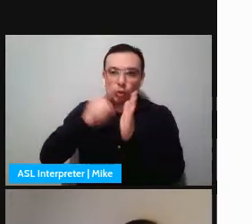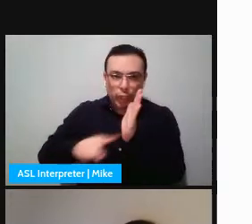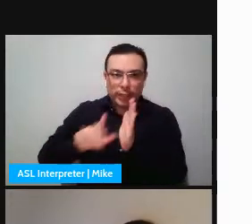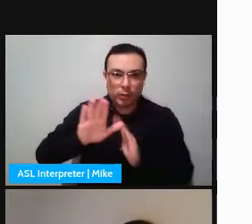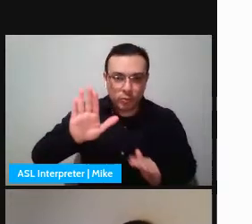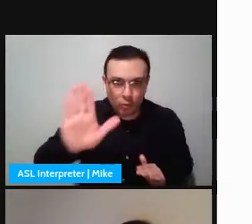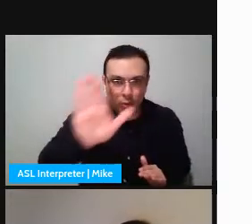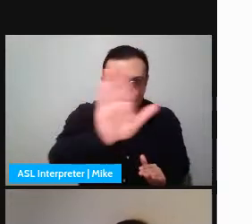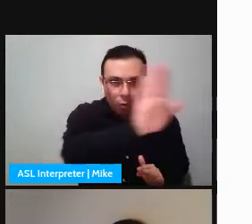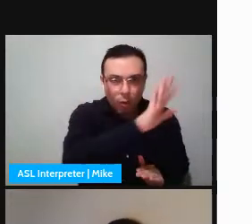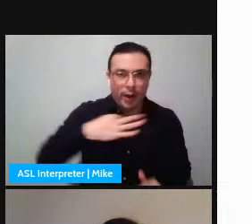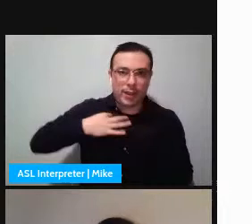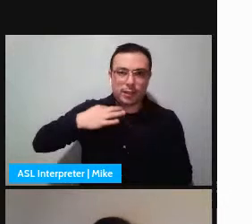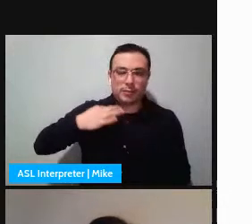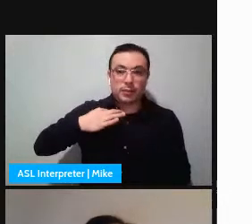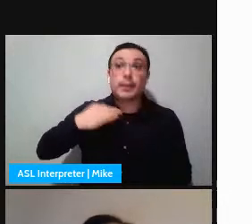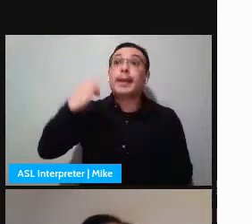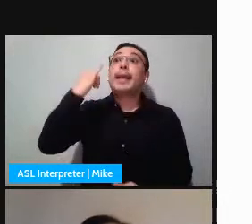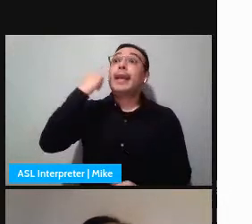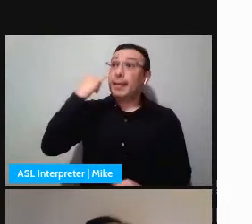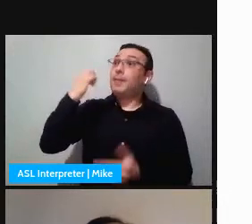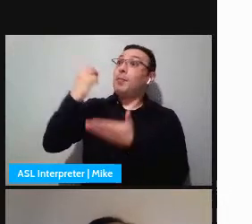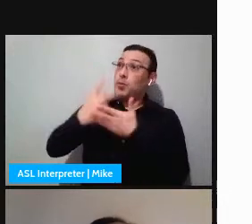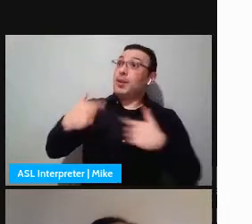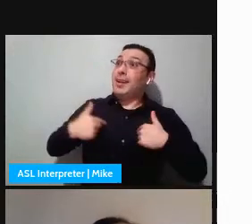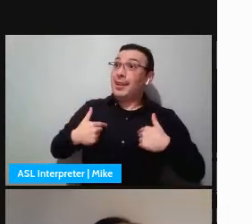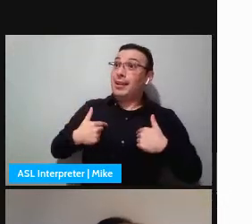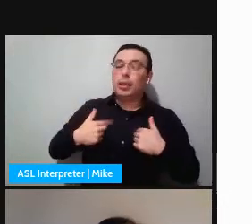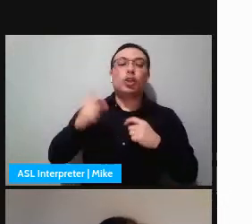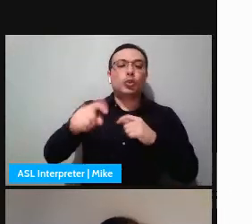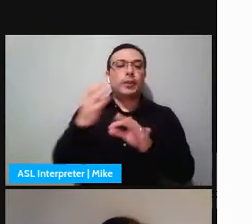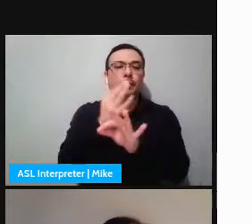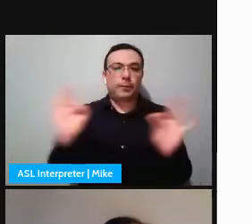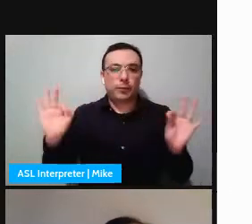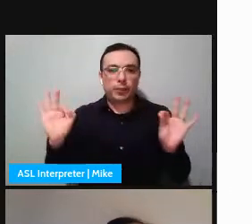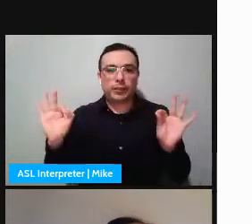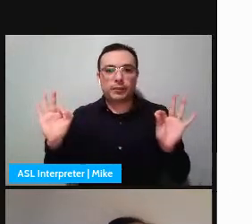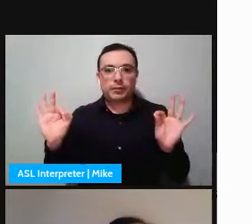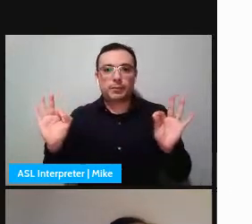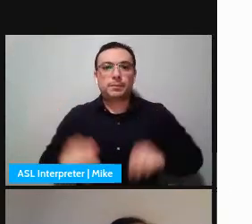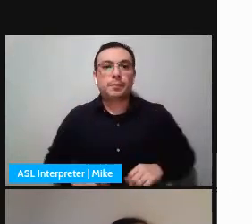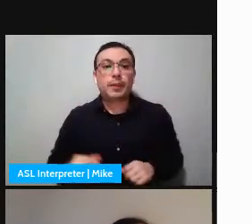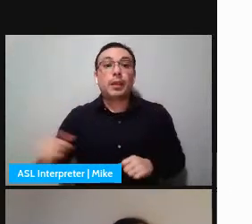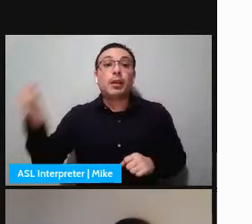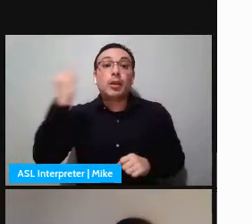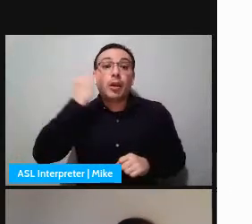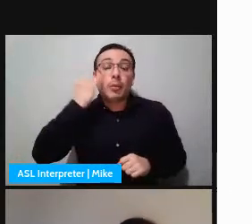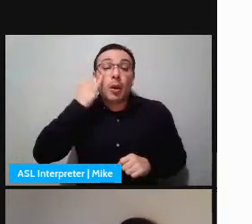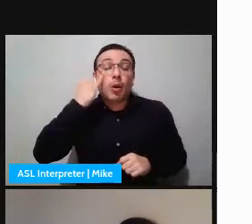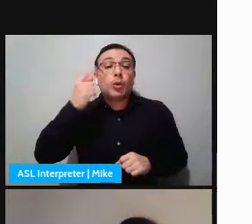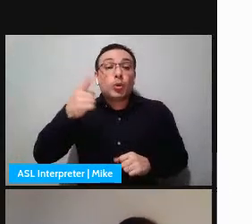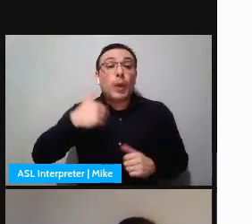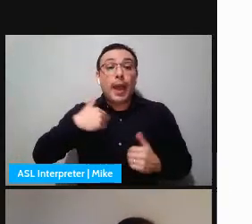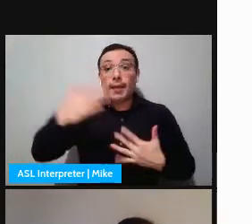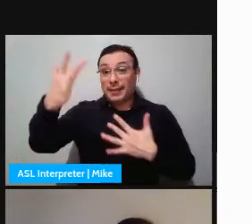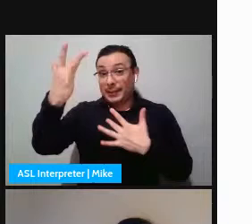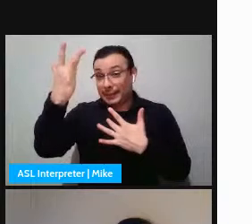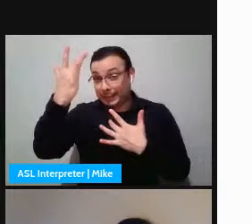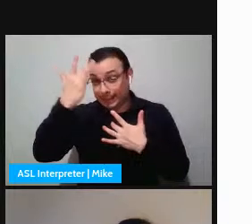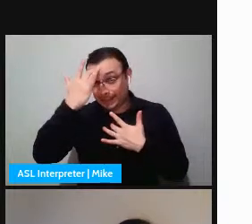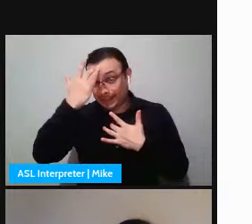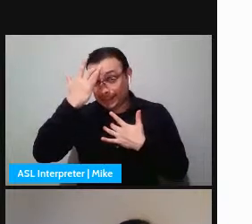For those with previous COVID-19 disease or illness, you should still get vaccinated because we don't know how long you have protection